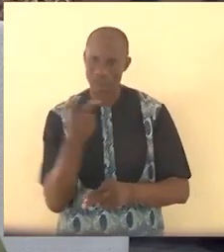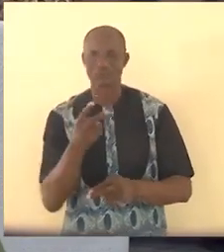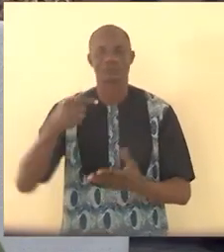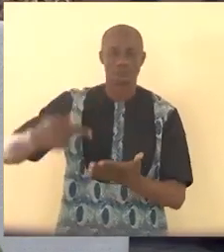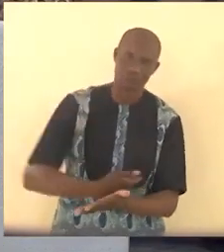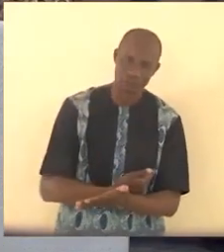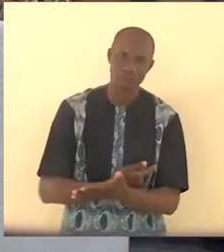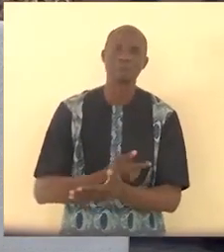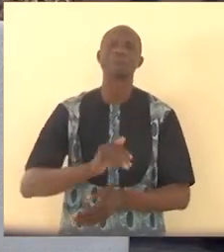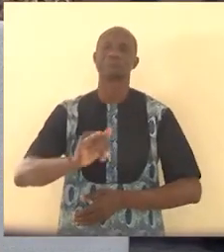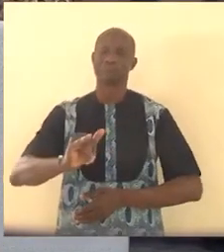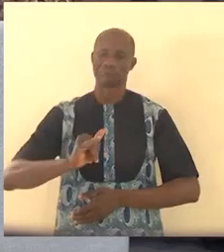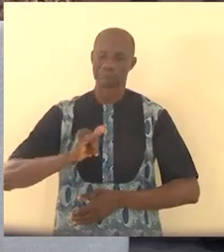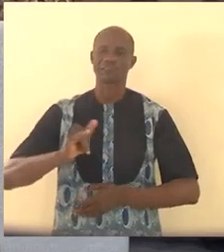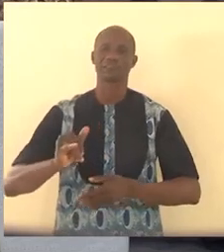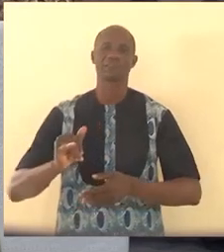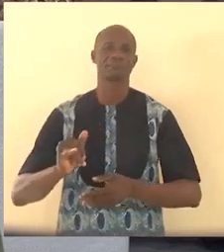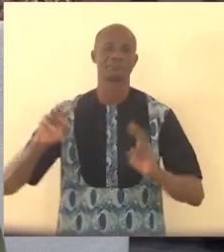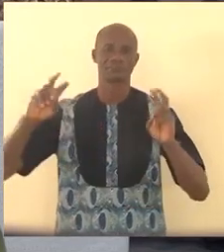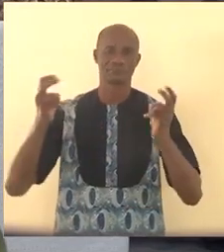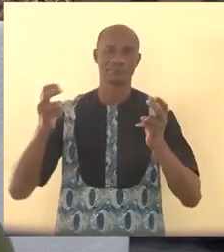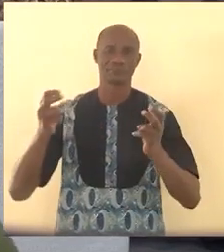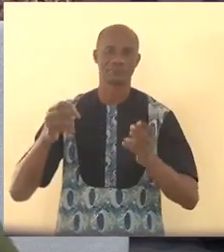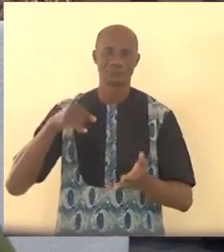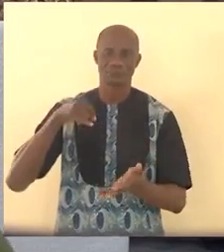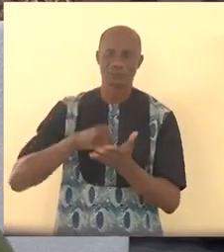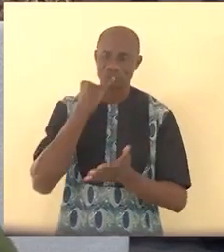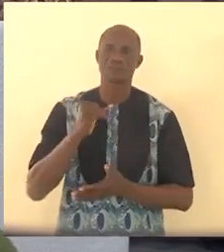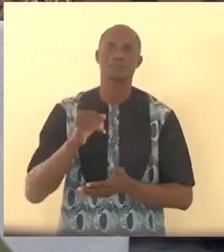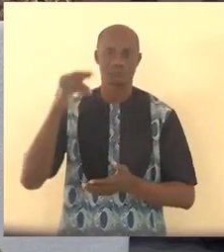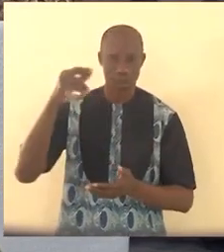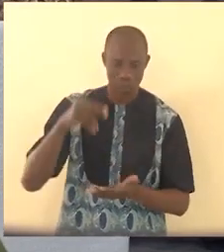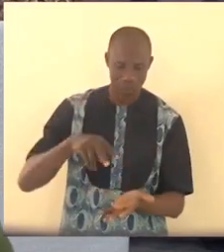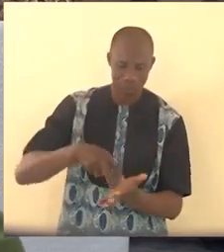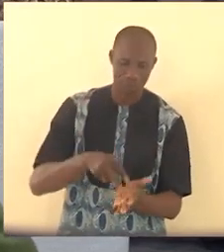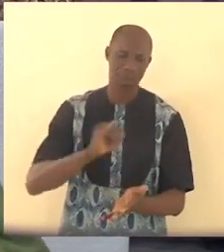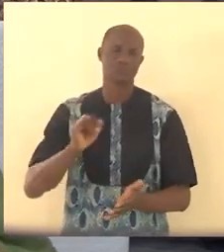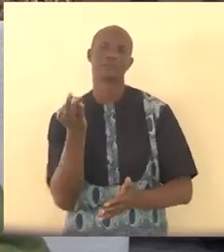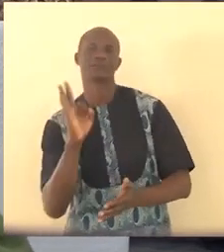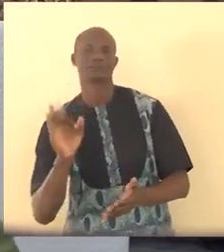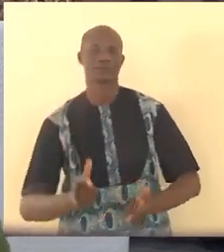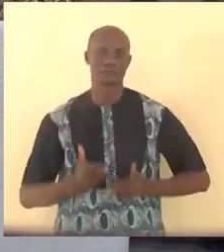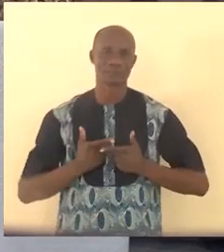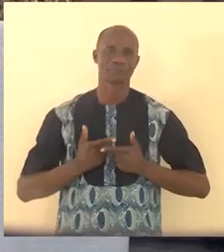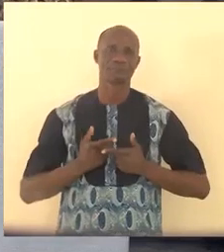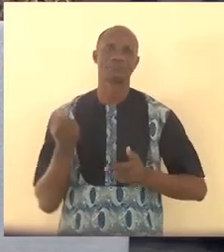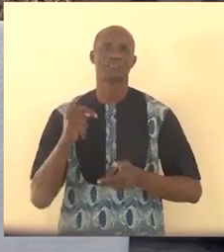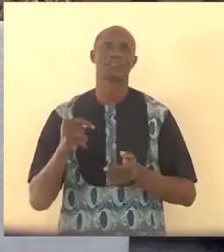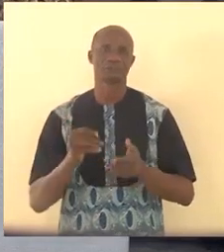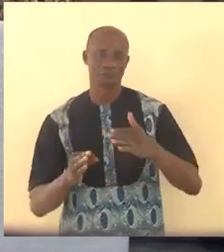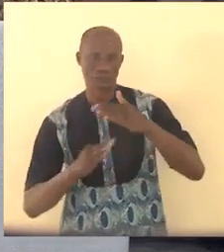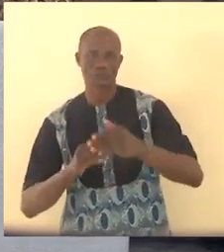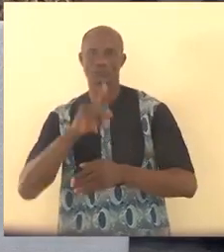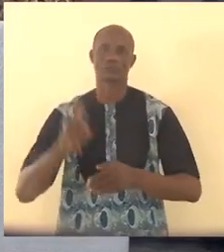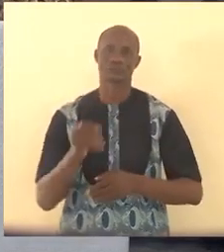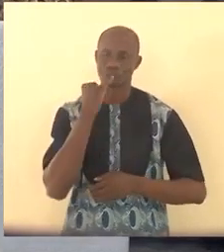reading, gospel. Exactly the same. It is the purpose of life. The fundamental question